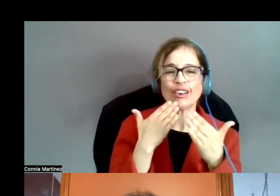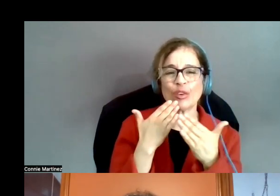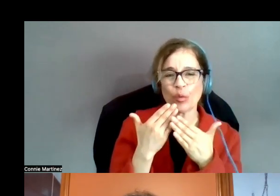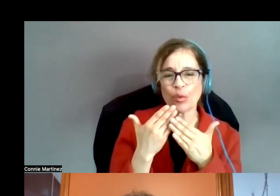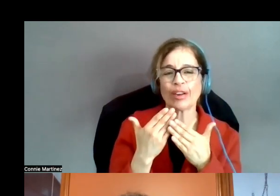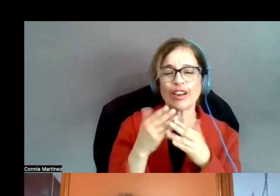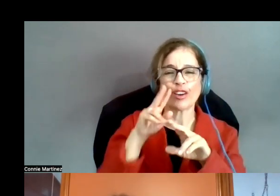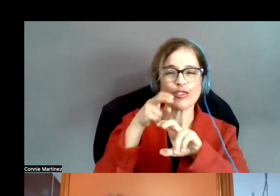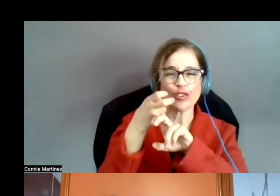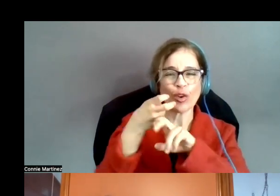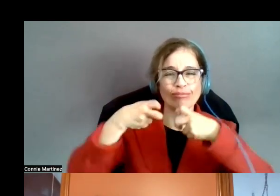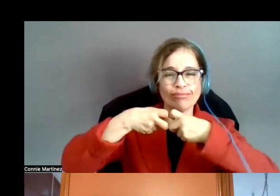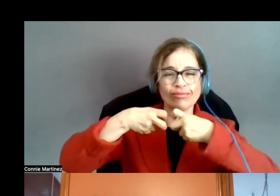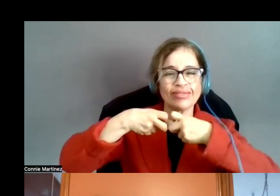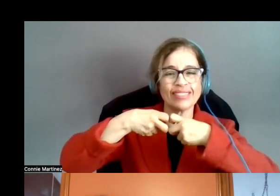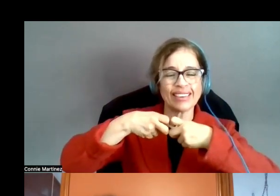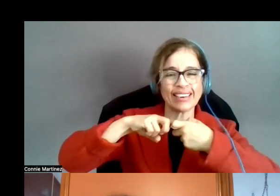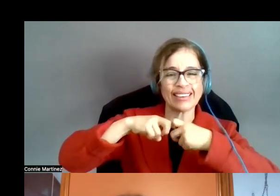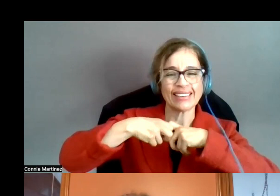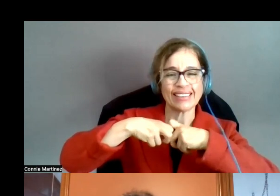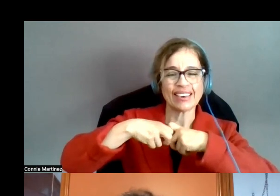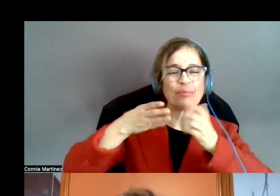lubricated. The joints will be lubricated by the time.